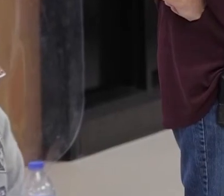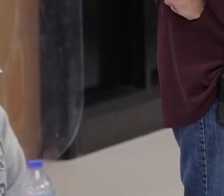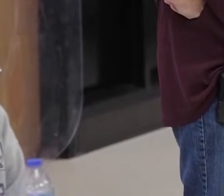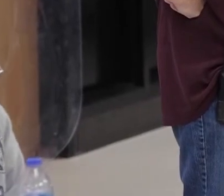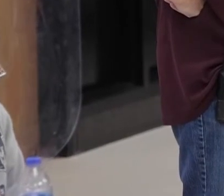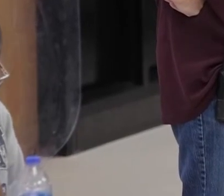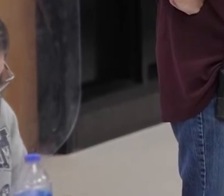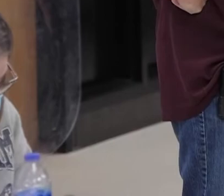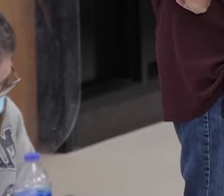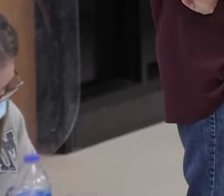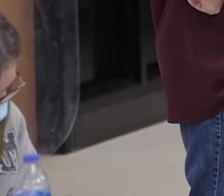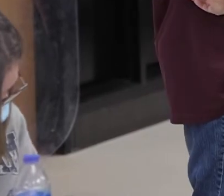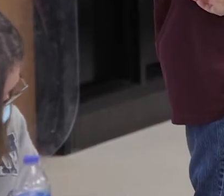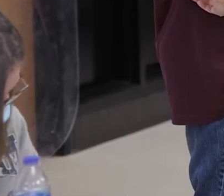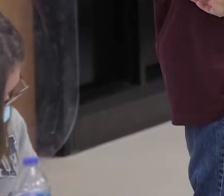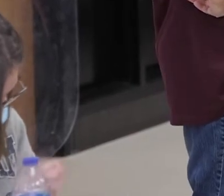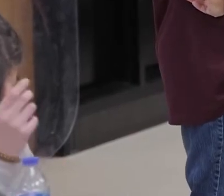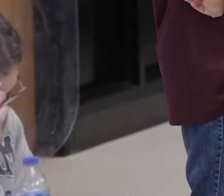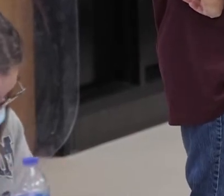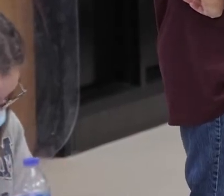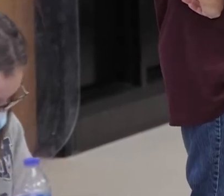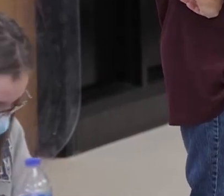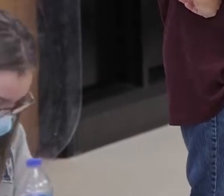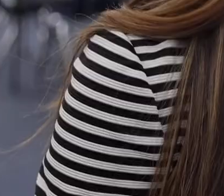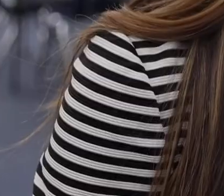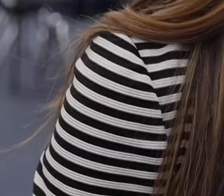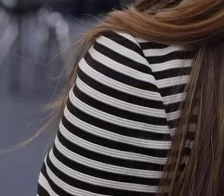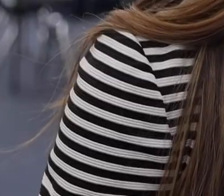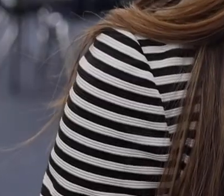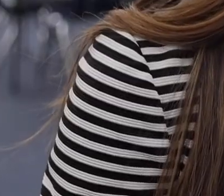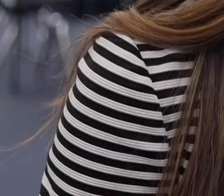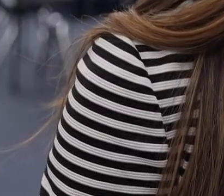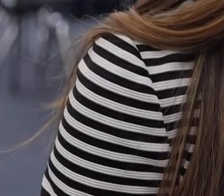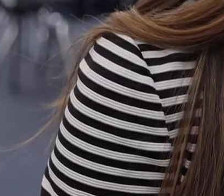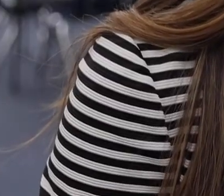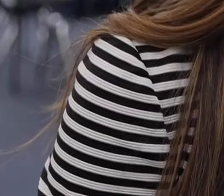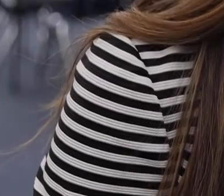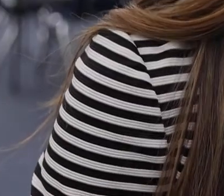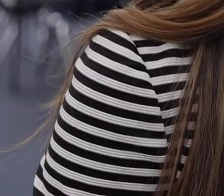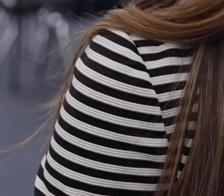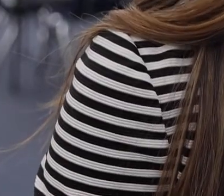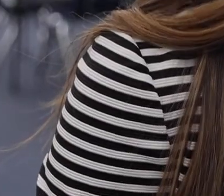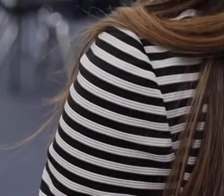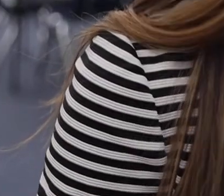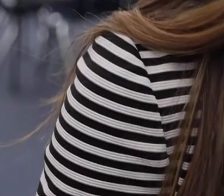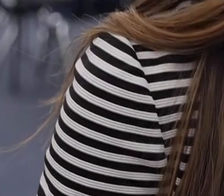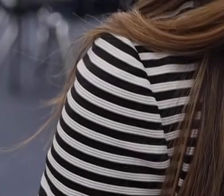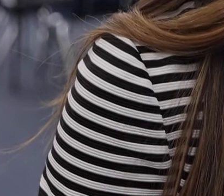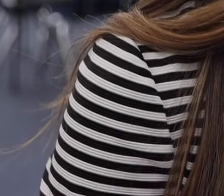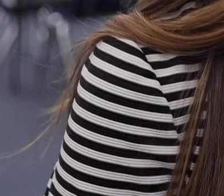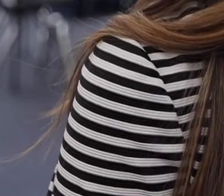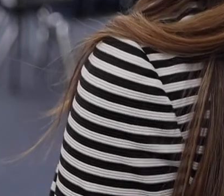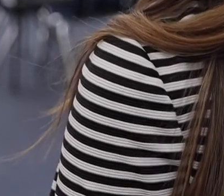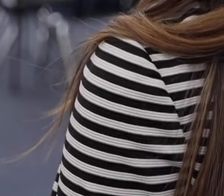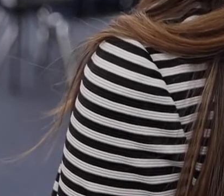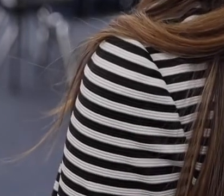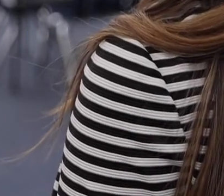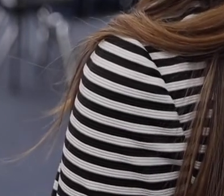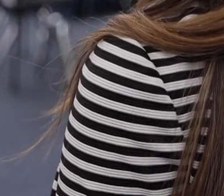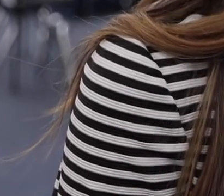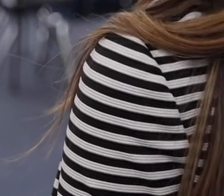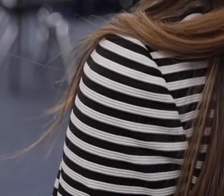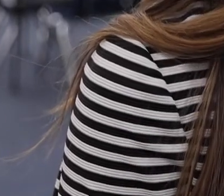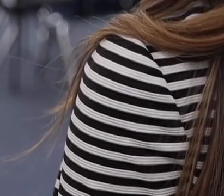hear the whole school cheer for her. And throughout the rest of the day, students were giving her high fives and just telling her how excited they